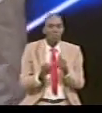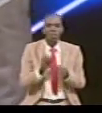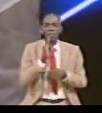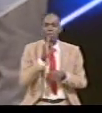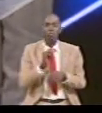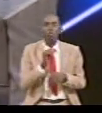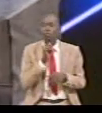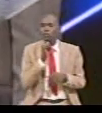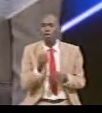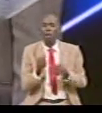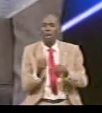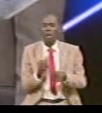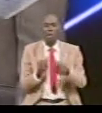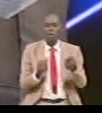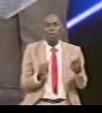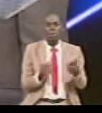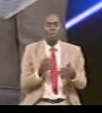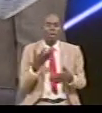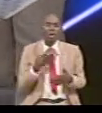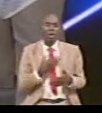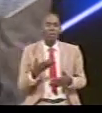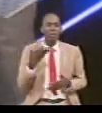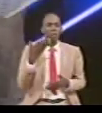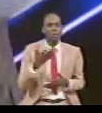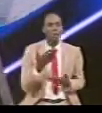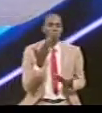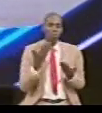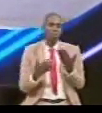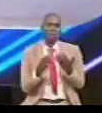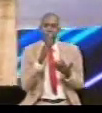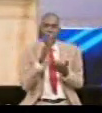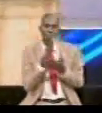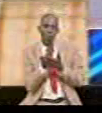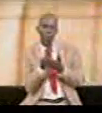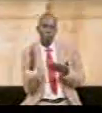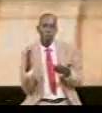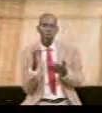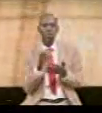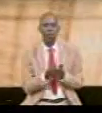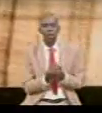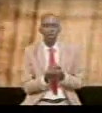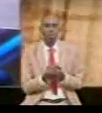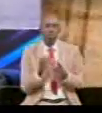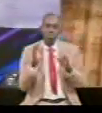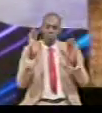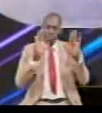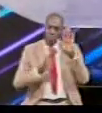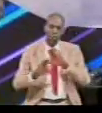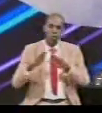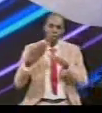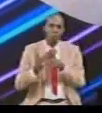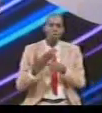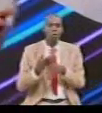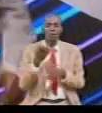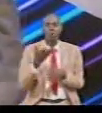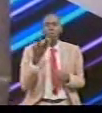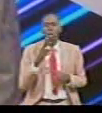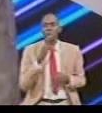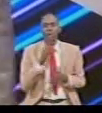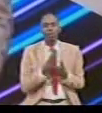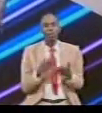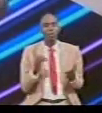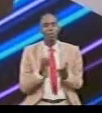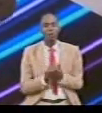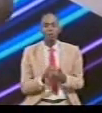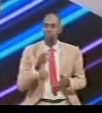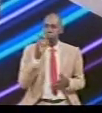be some that trouble you. There be some that knock at your door and they want to present false doctrine